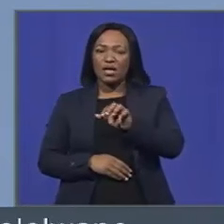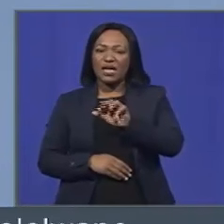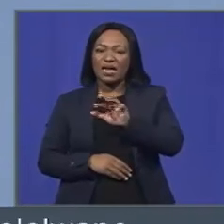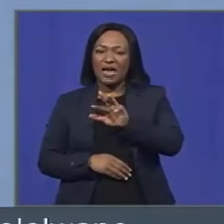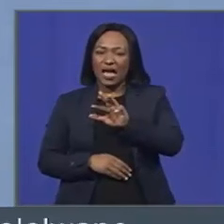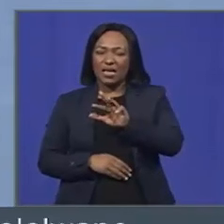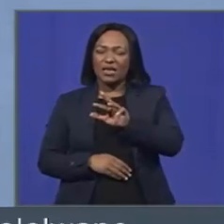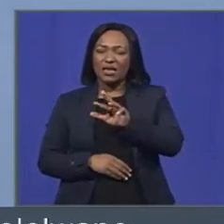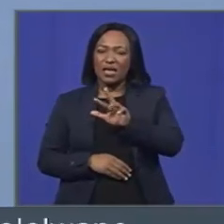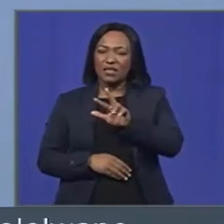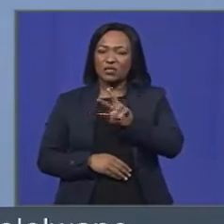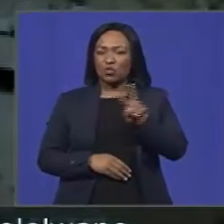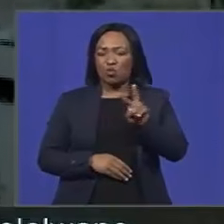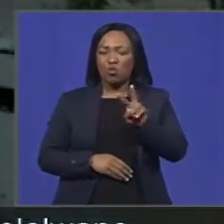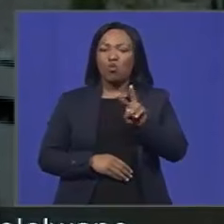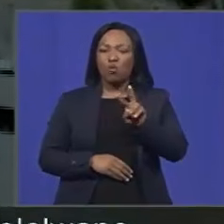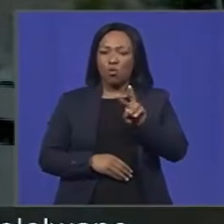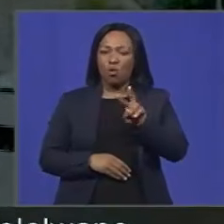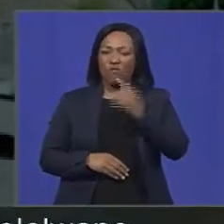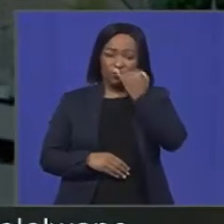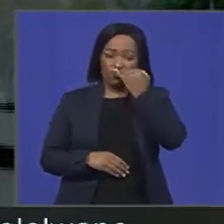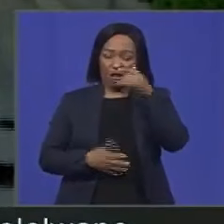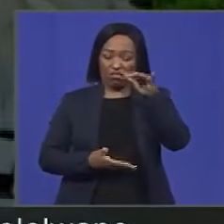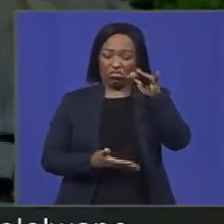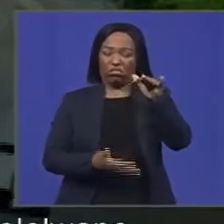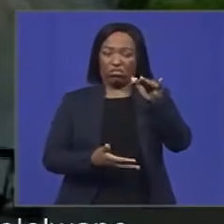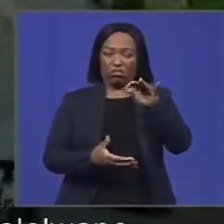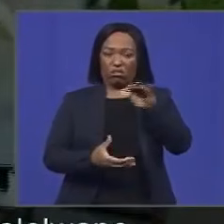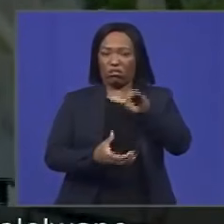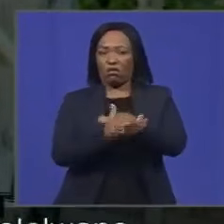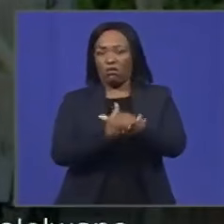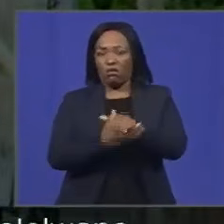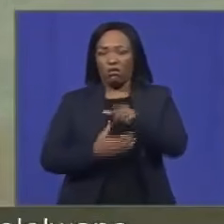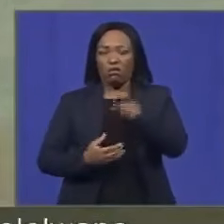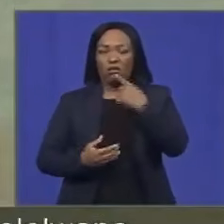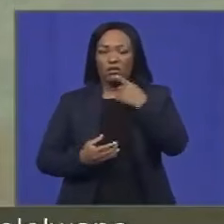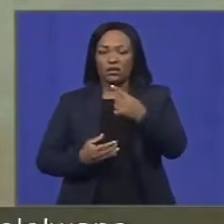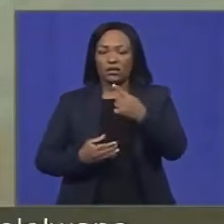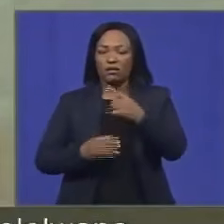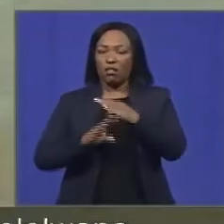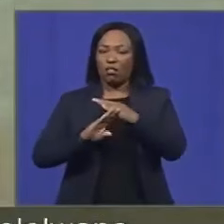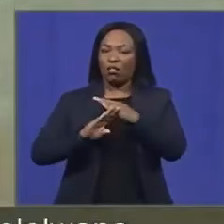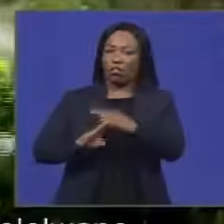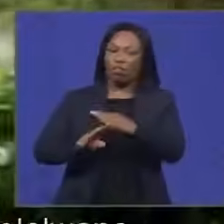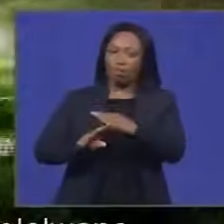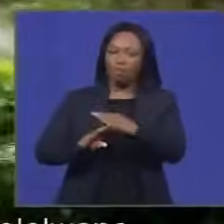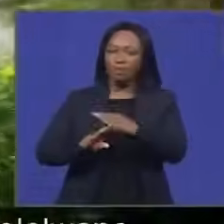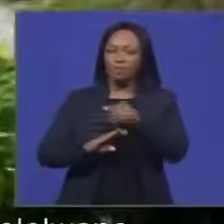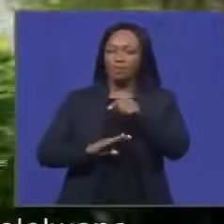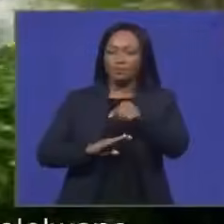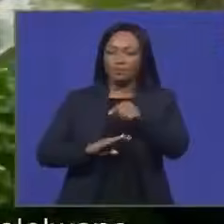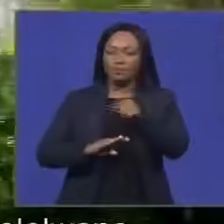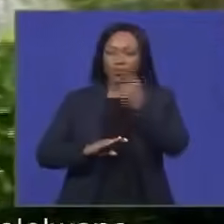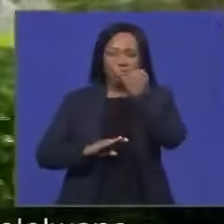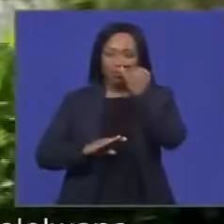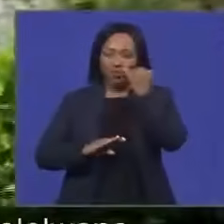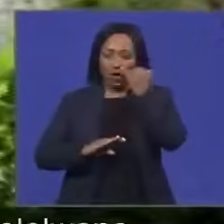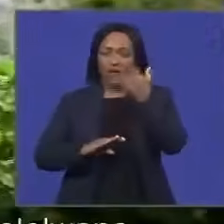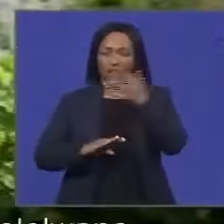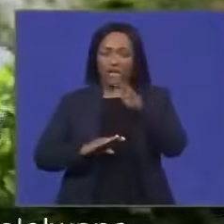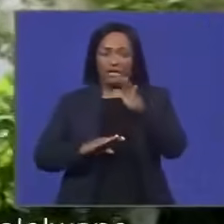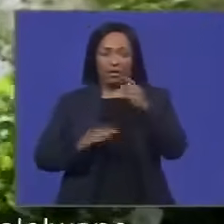bothati ba tsamaiso ya melelwane BMA go tlotlomaditswe jaaka go thibelwa ga mokoa o mogolo go gaisa wa diritibatsi mo historing